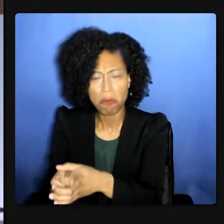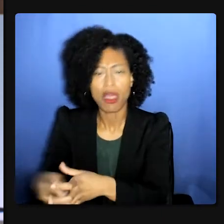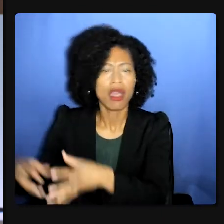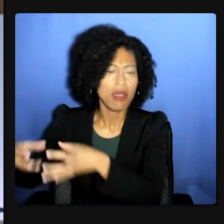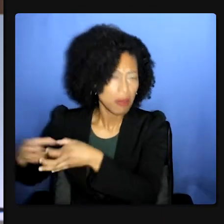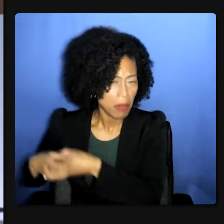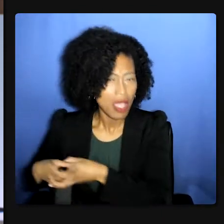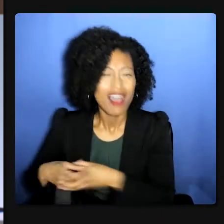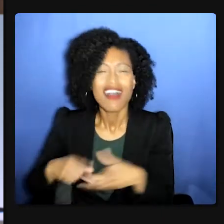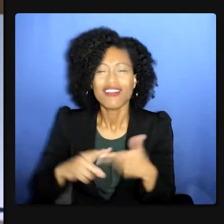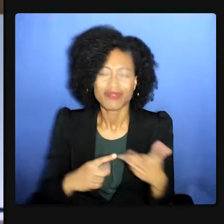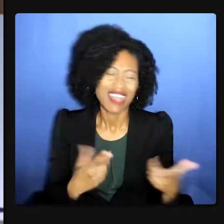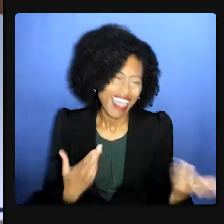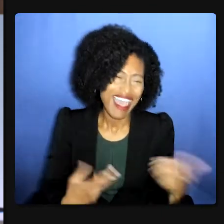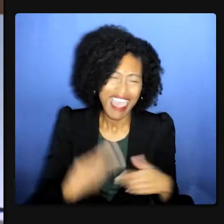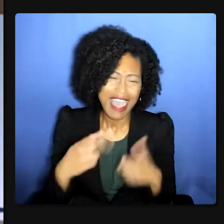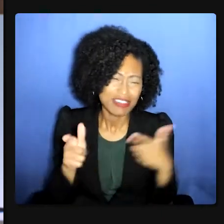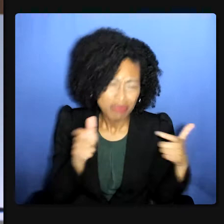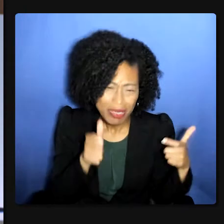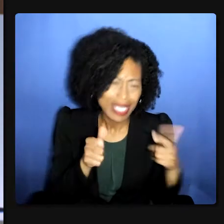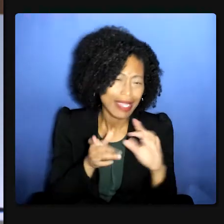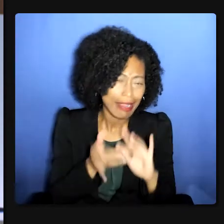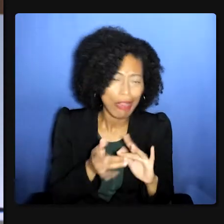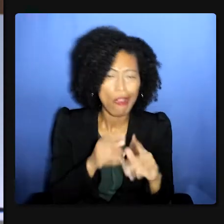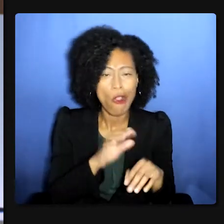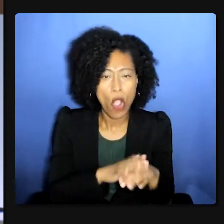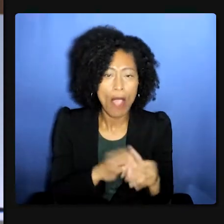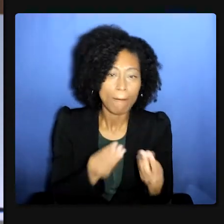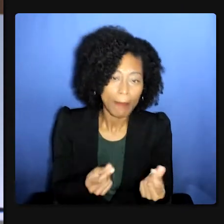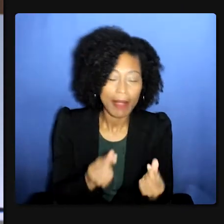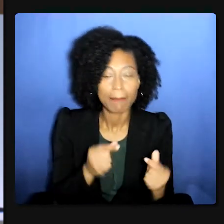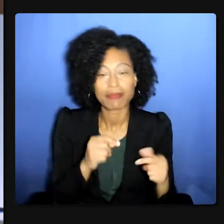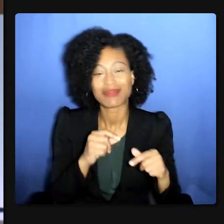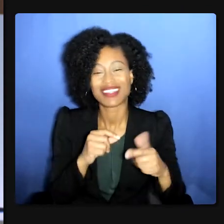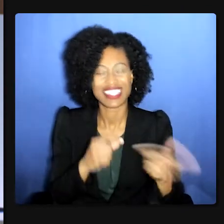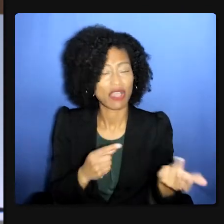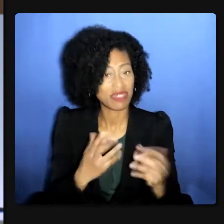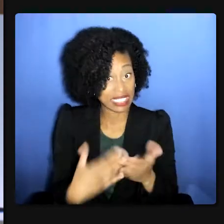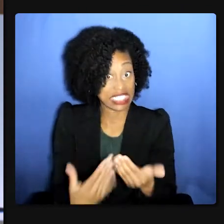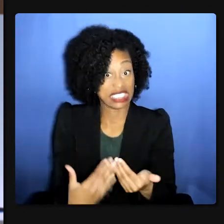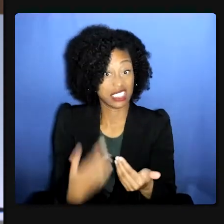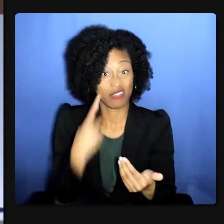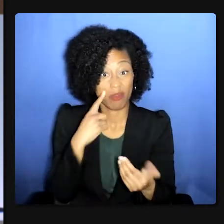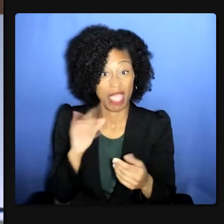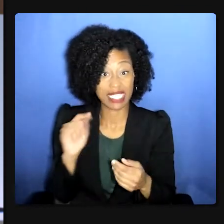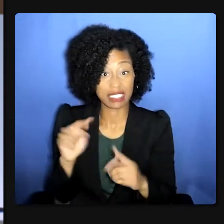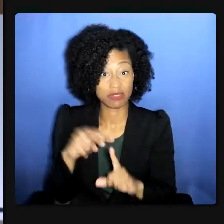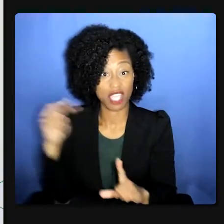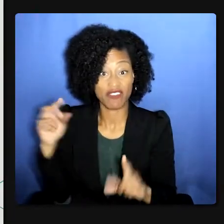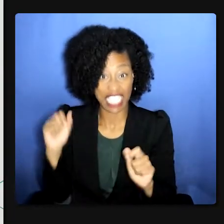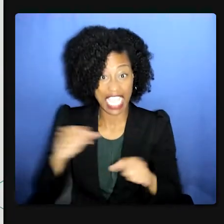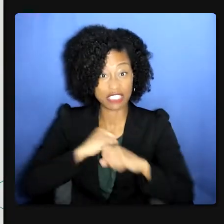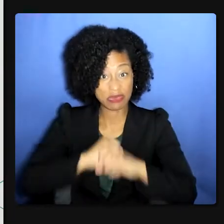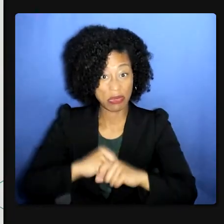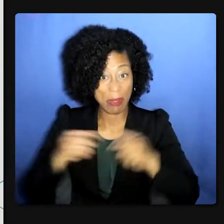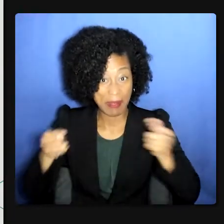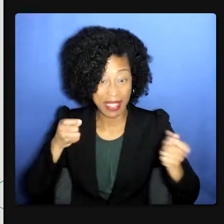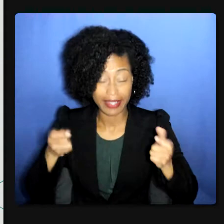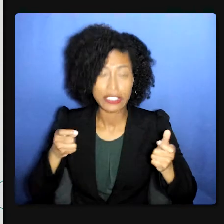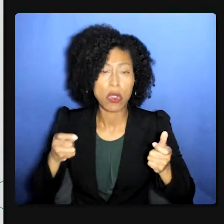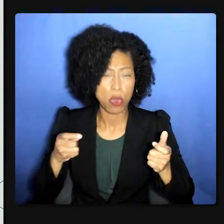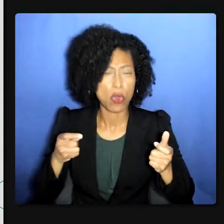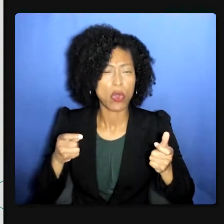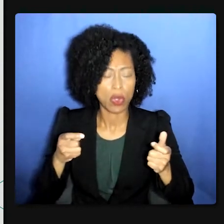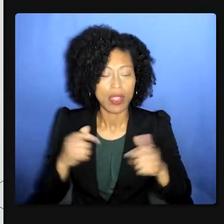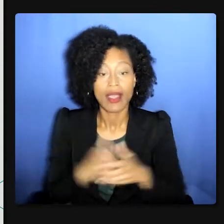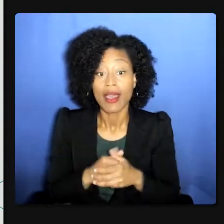high-speed on-premises infrastructure, and that was easier to secure and manage from an IT perspective. But this new